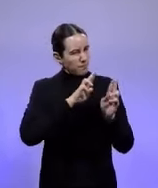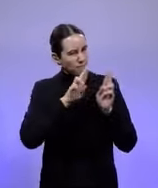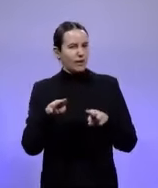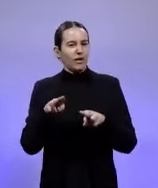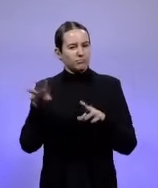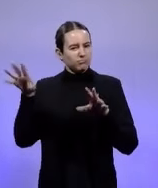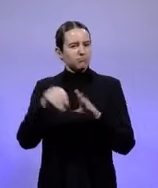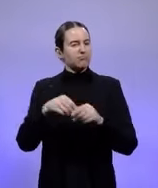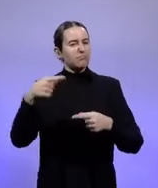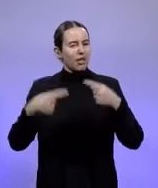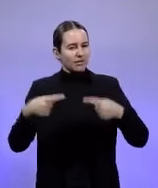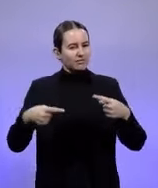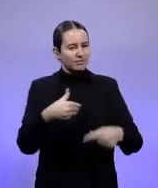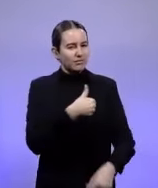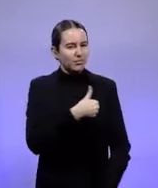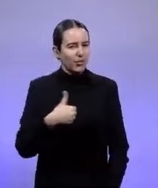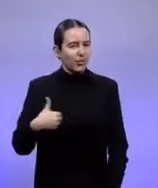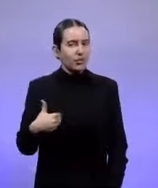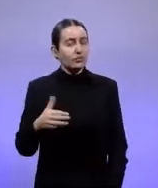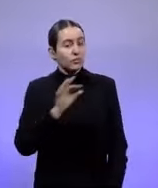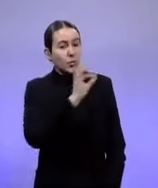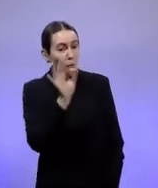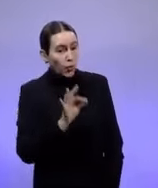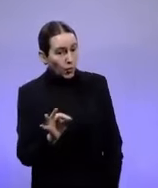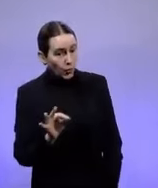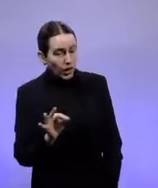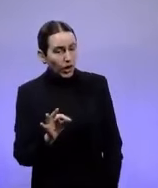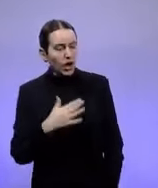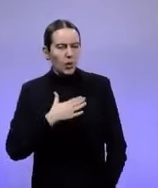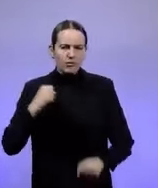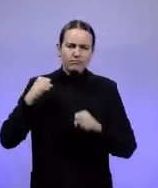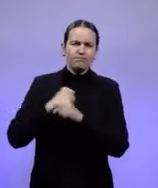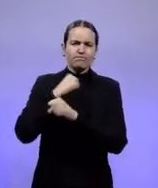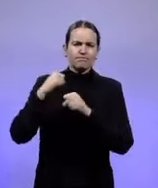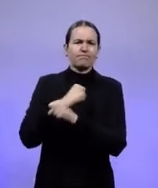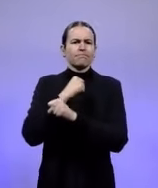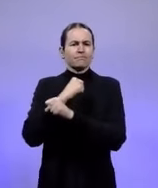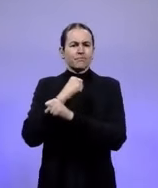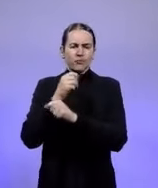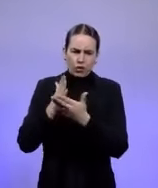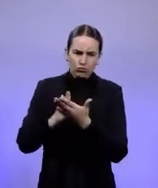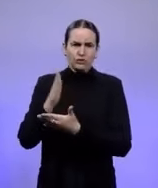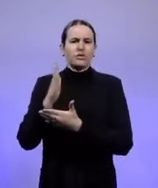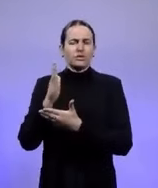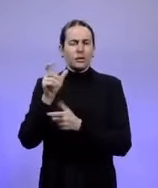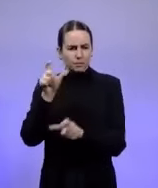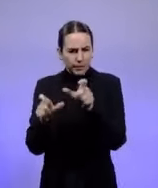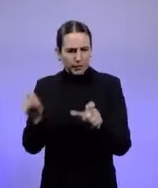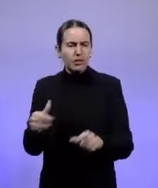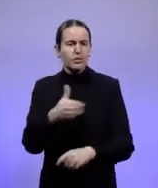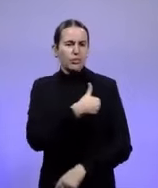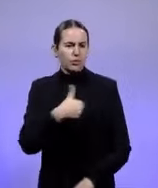to fight for the restoration of the fundamental values in my motherland, for the rule of